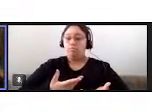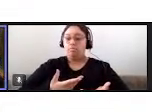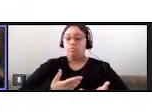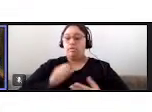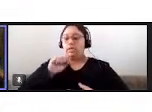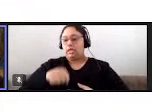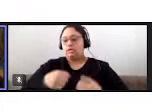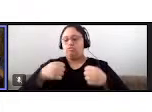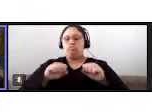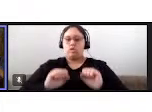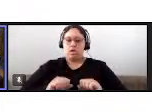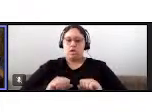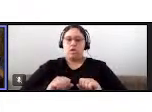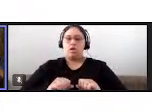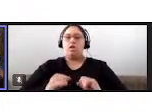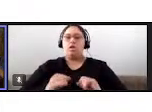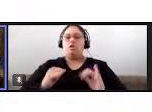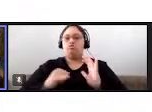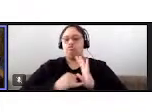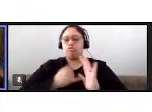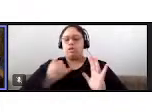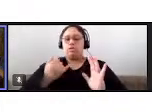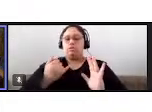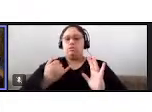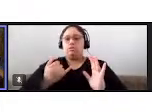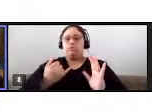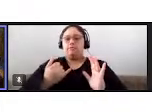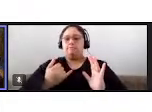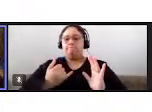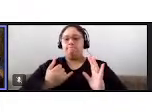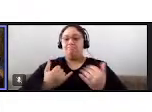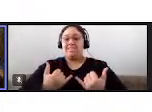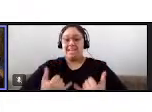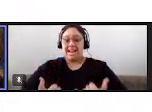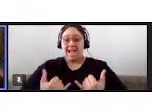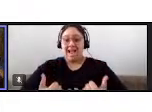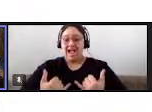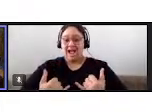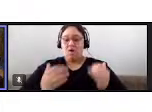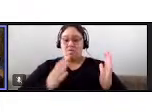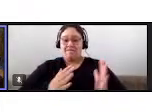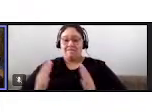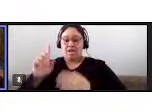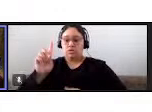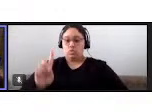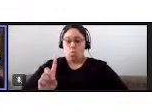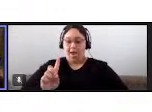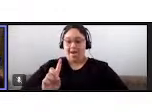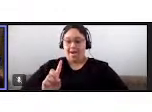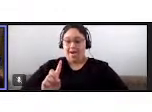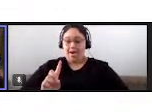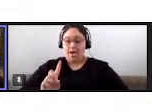Yes, Chair, just to emphasize, the current phase 1, Member